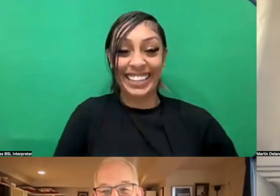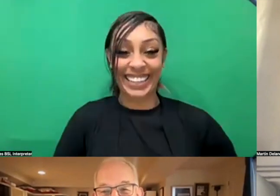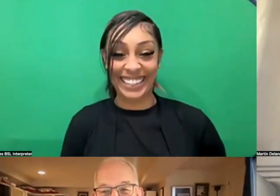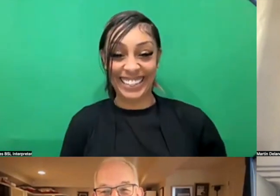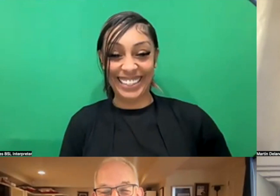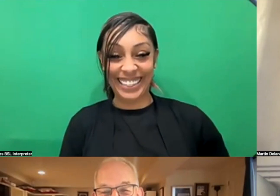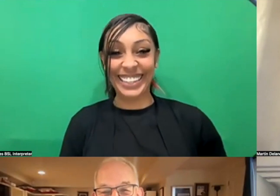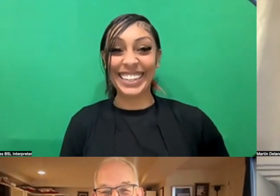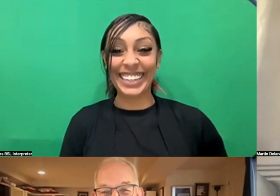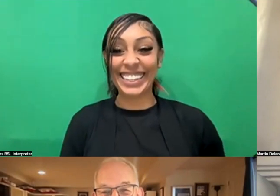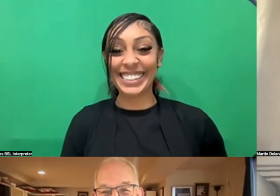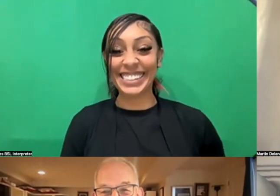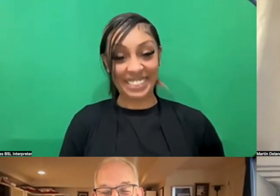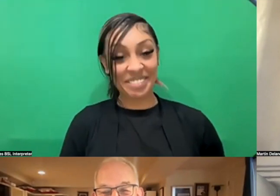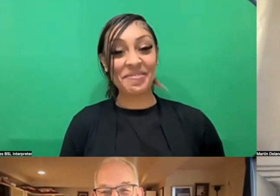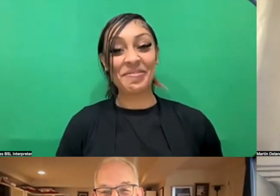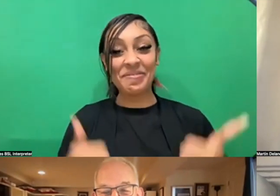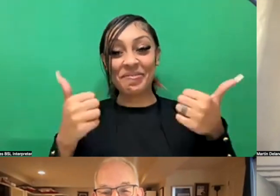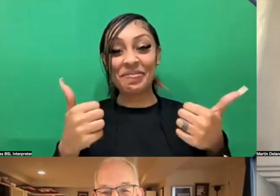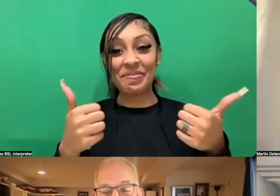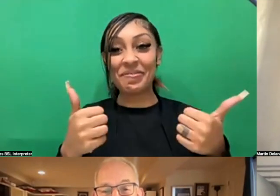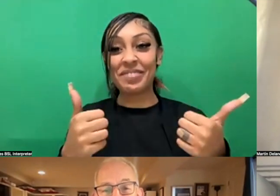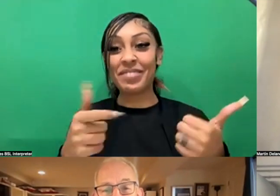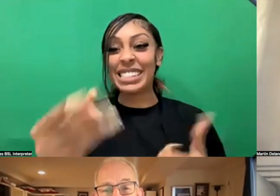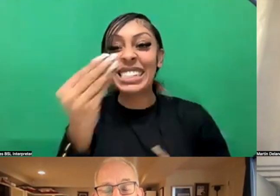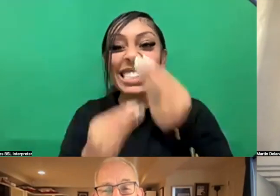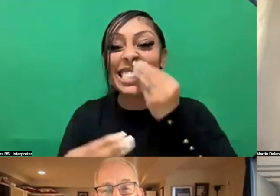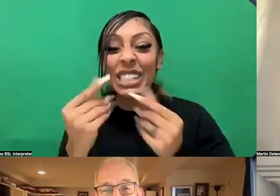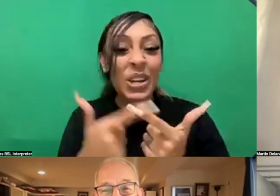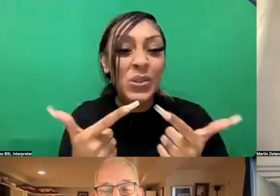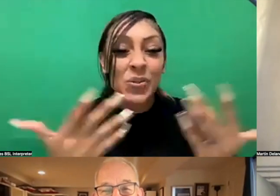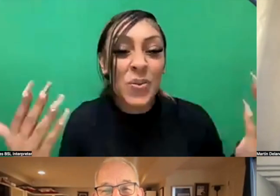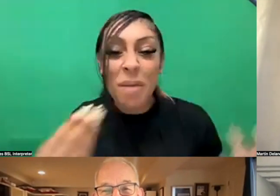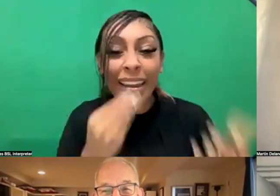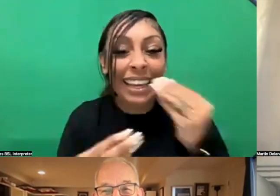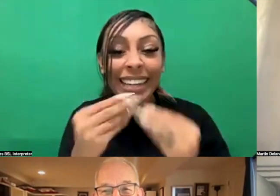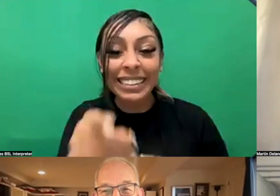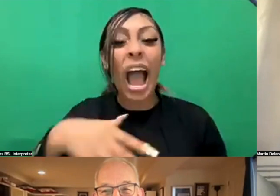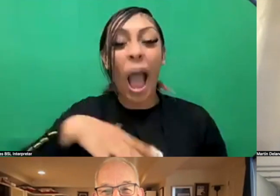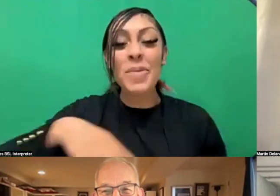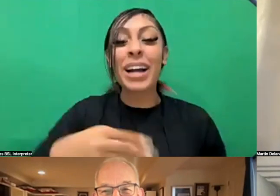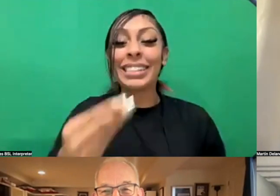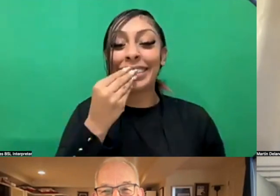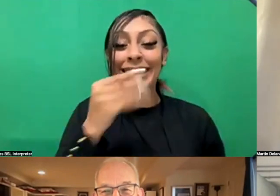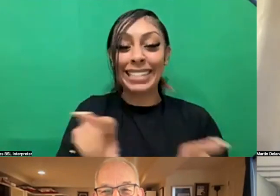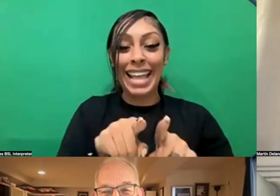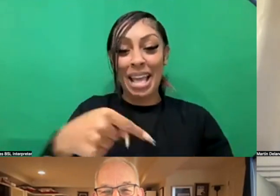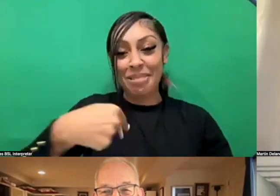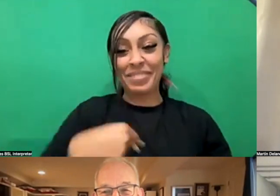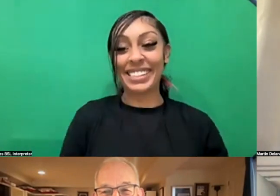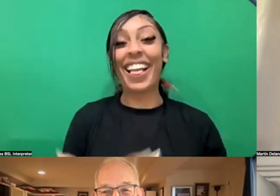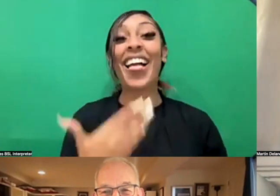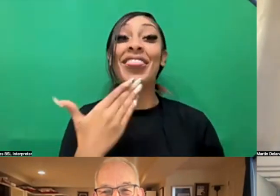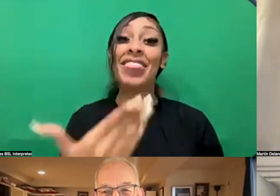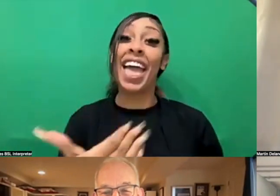But yeah. Oh, Nick's eating too many already. Good work. I need to get some pancakes down me. But yeah, thank you very